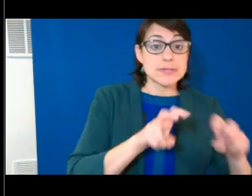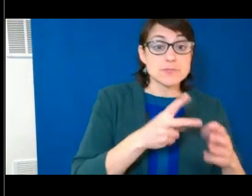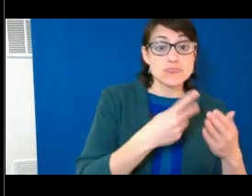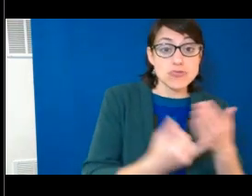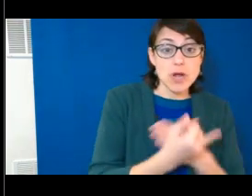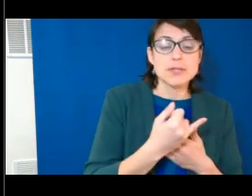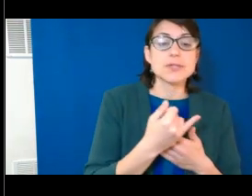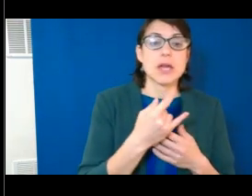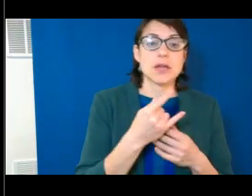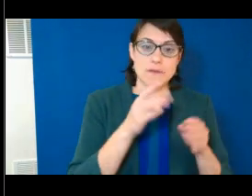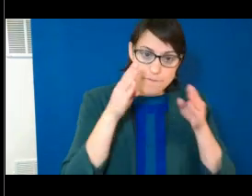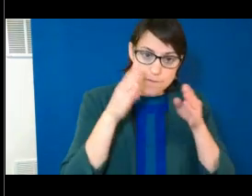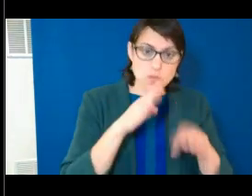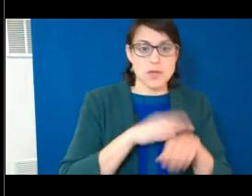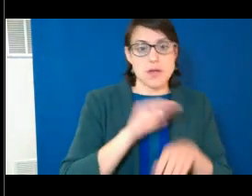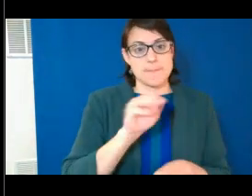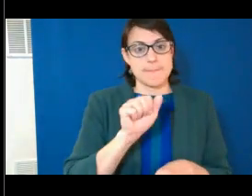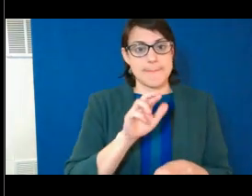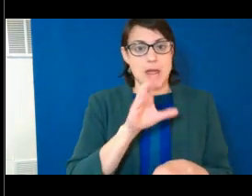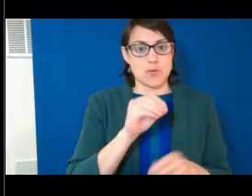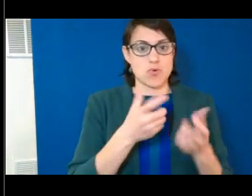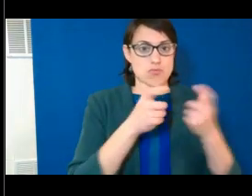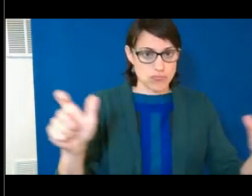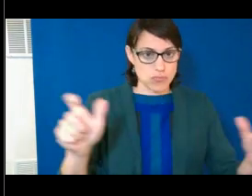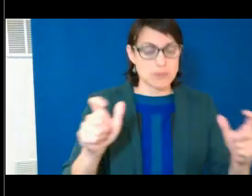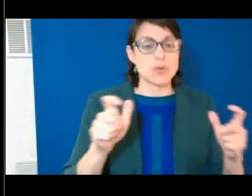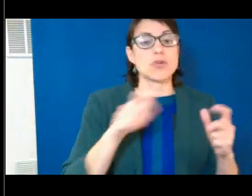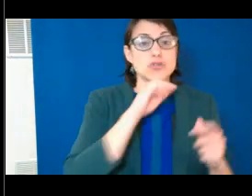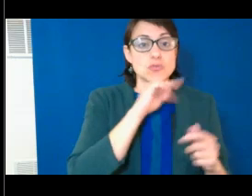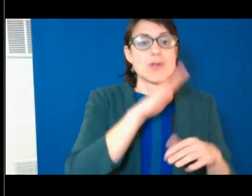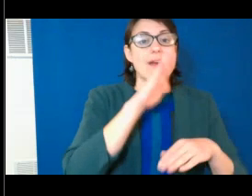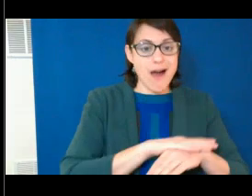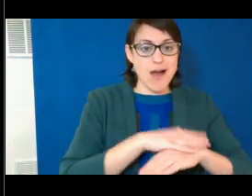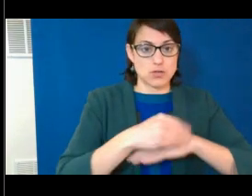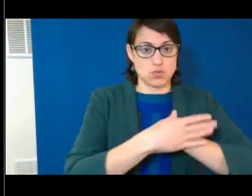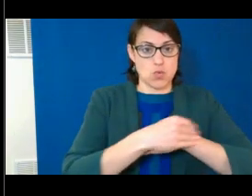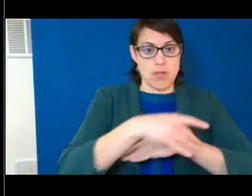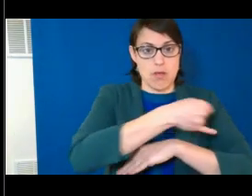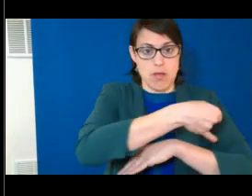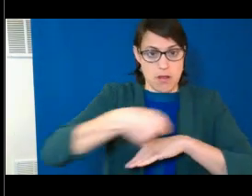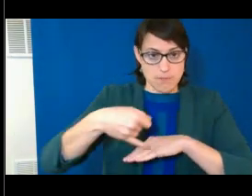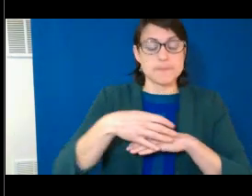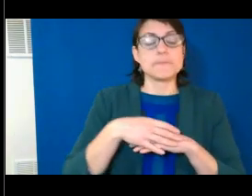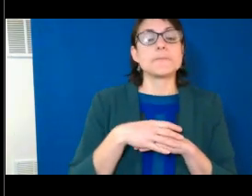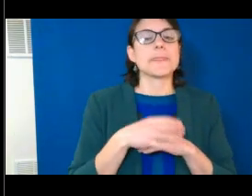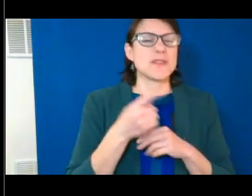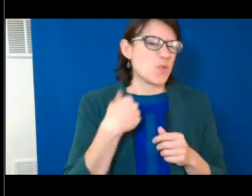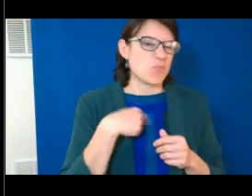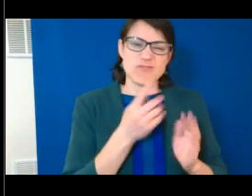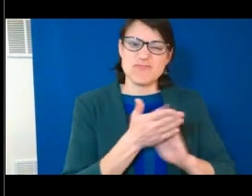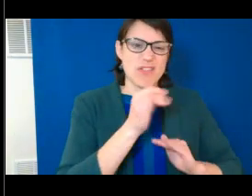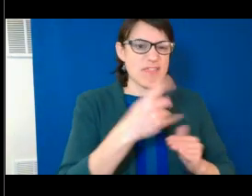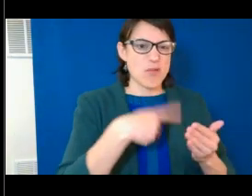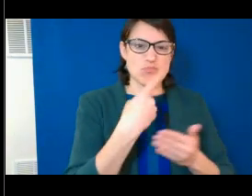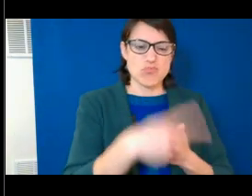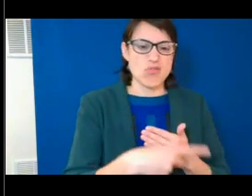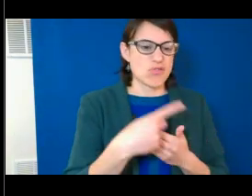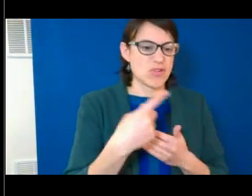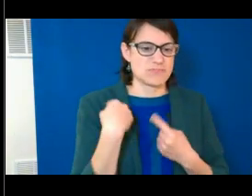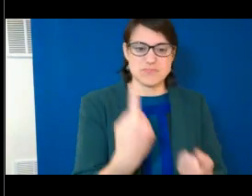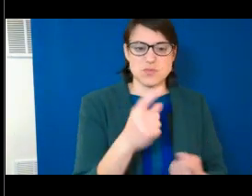macro debris on the shoreline. And so we have been running that program for a number of years, since